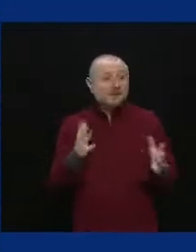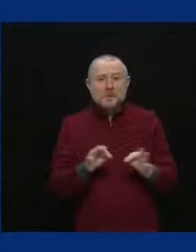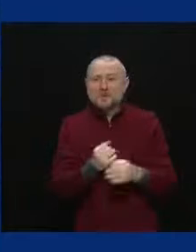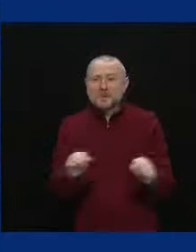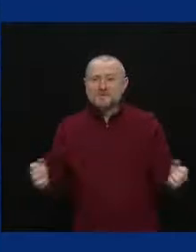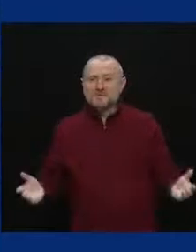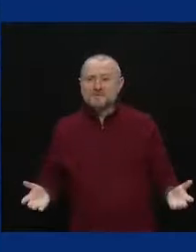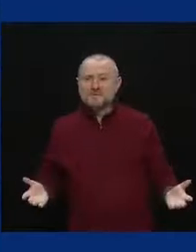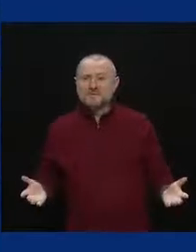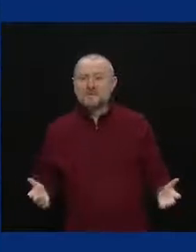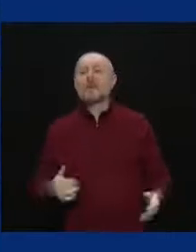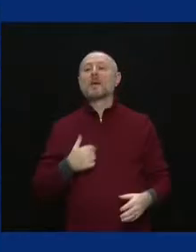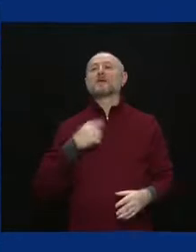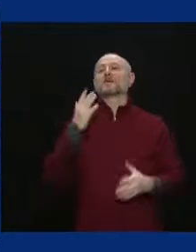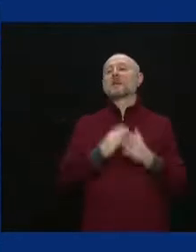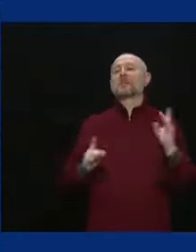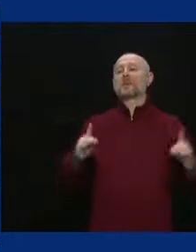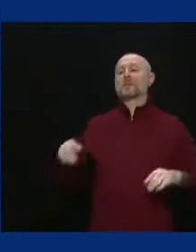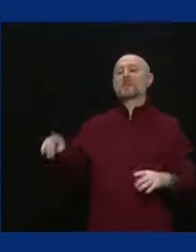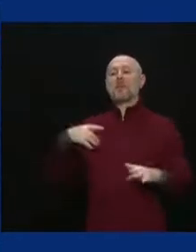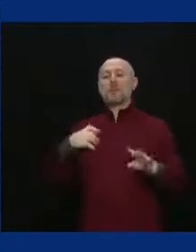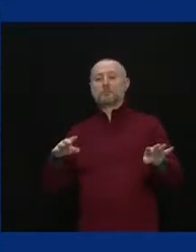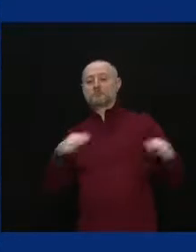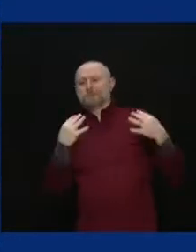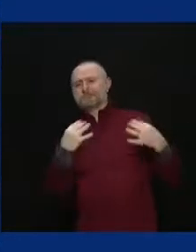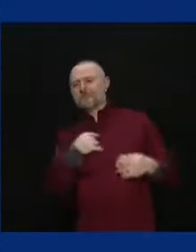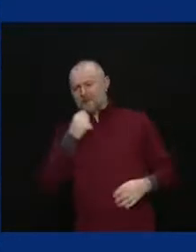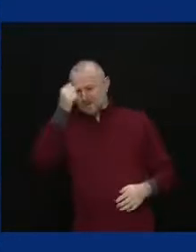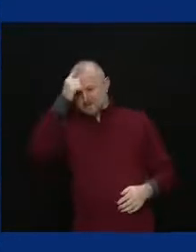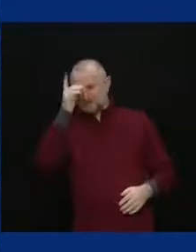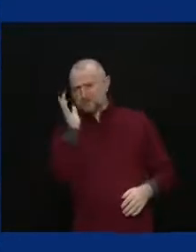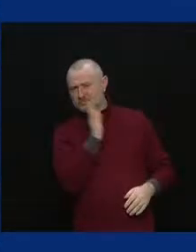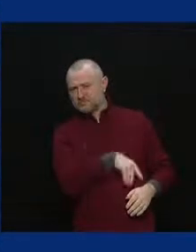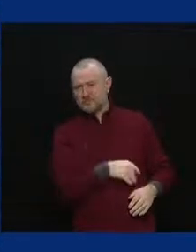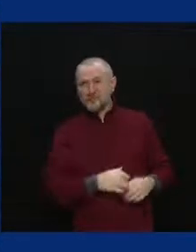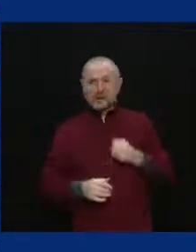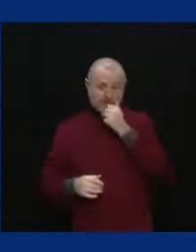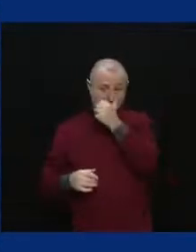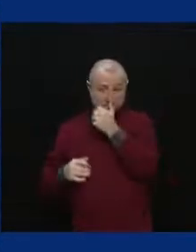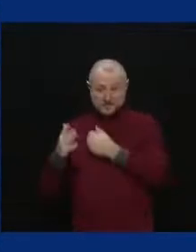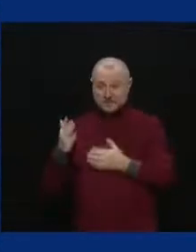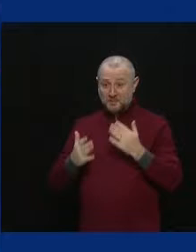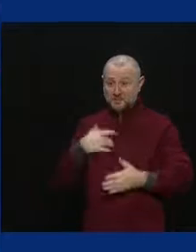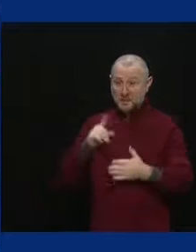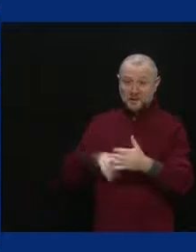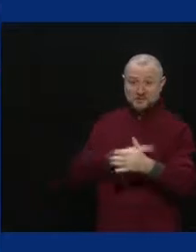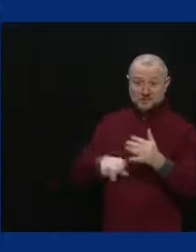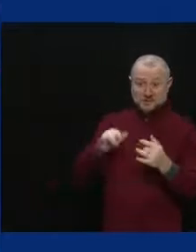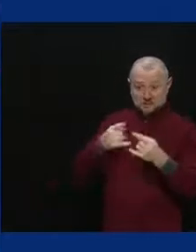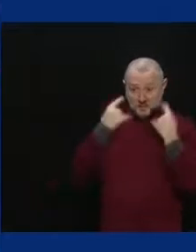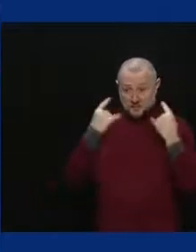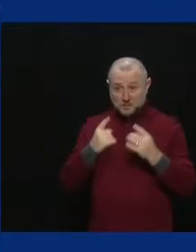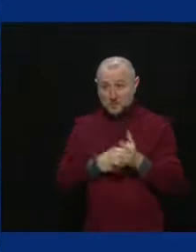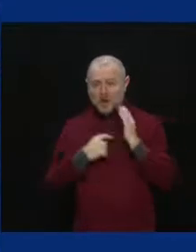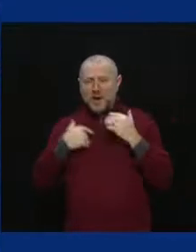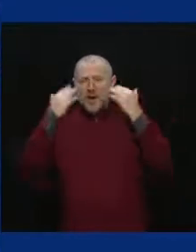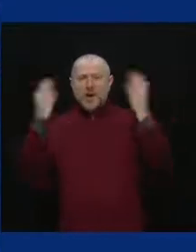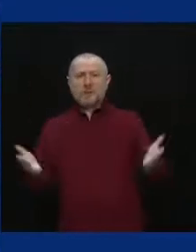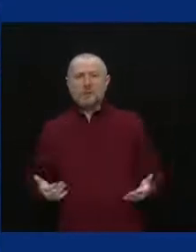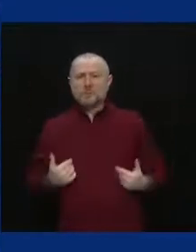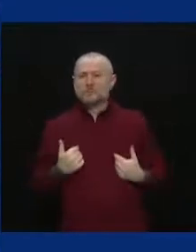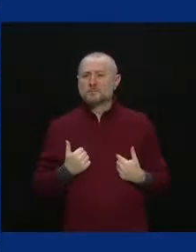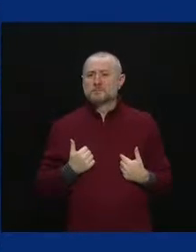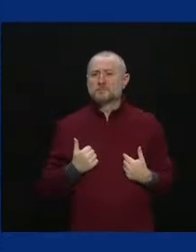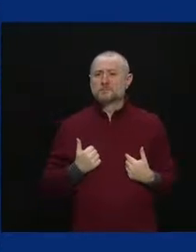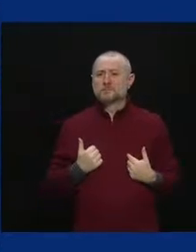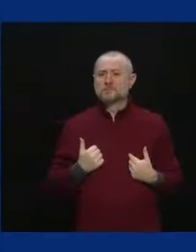headlines will understand that, and I'm going to reserve that right. Could it be? Yes. May it not be? Yes. I don't know right now, and I don't expect to